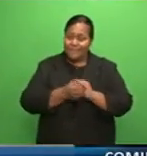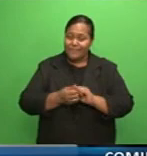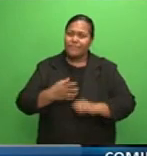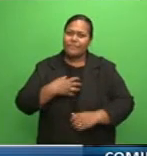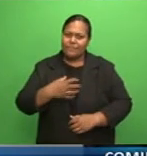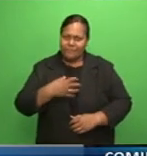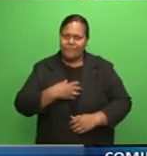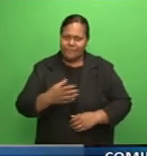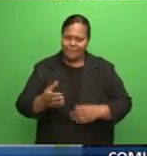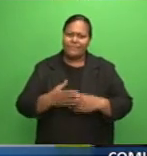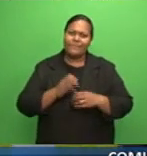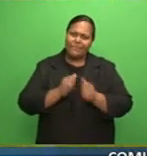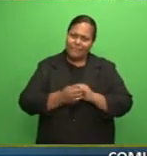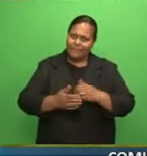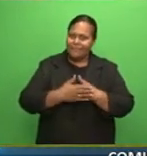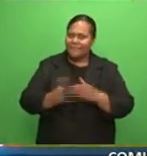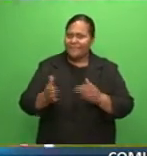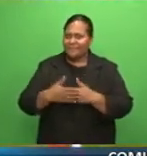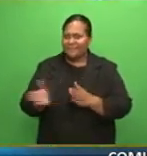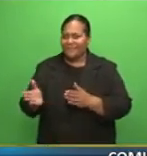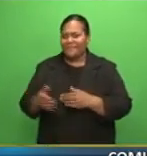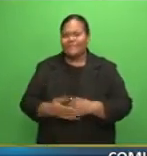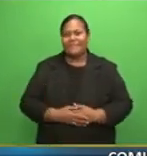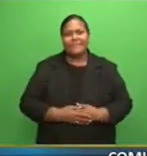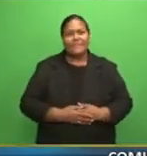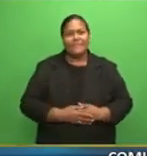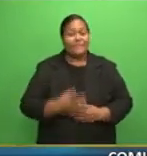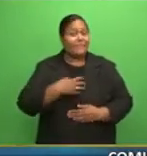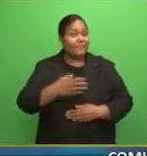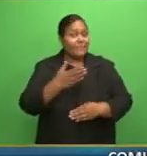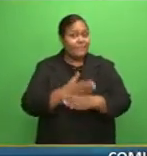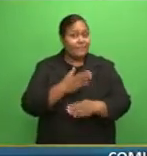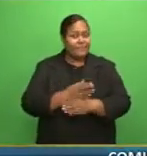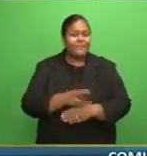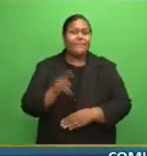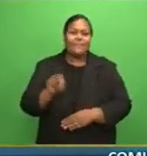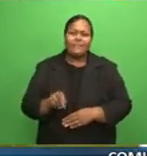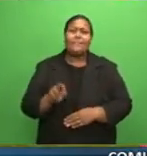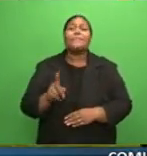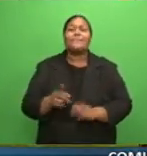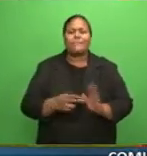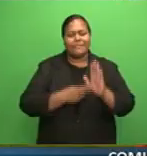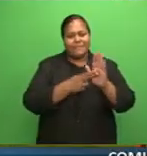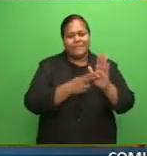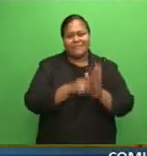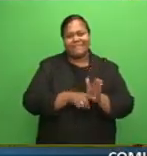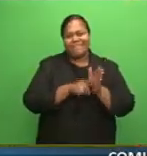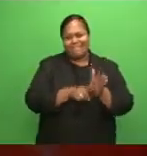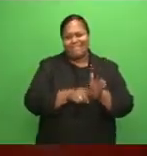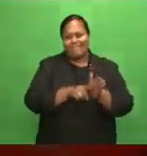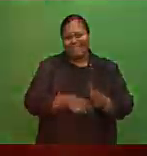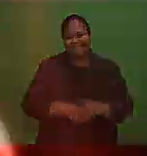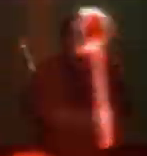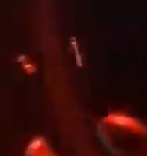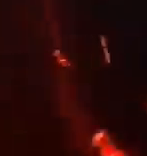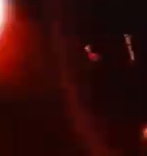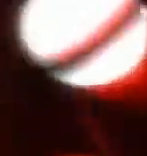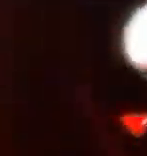given green light and more work needed for Nandi and Lautoka. This and more coming up.